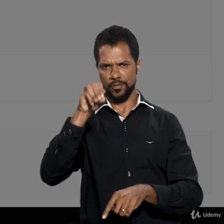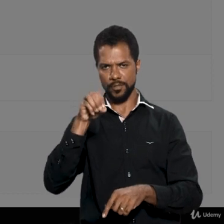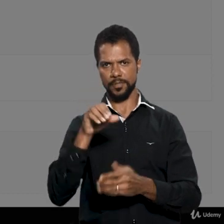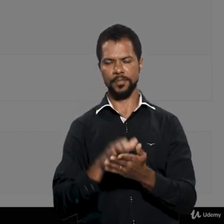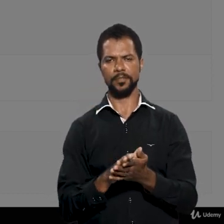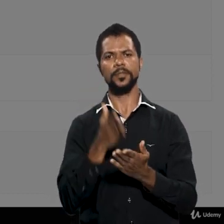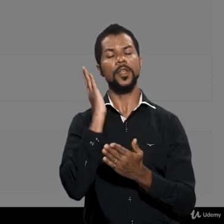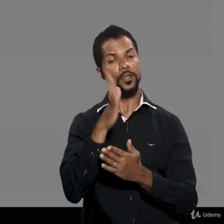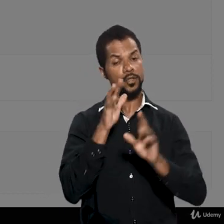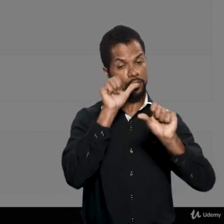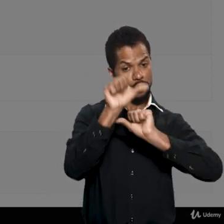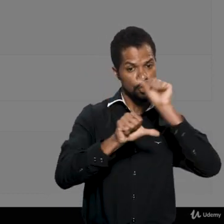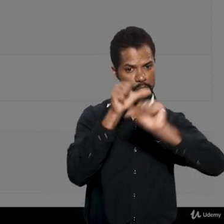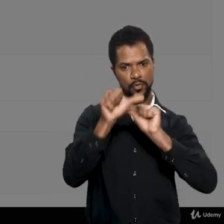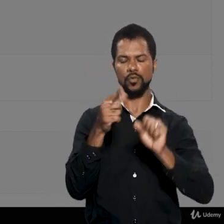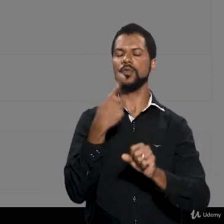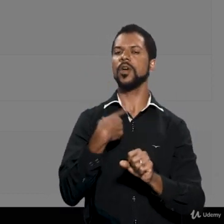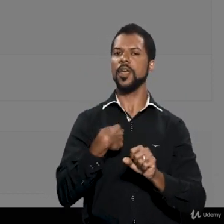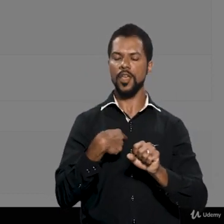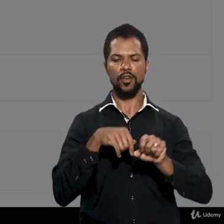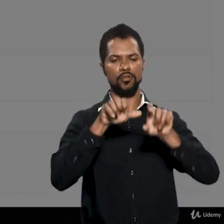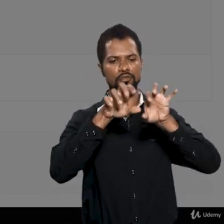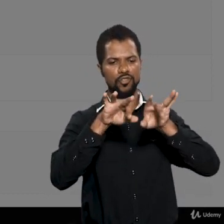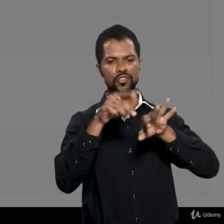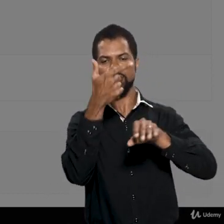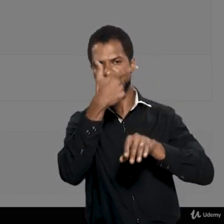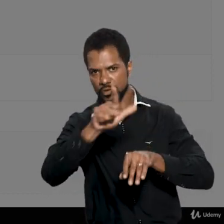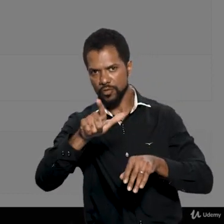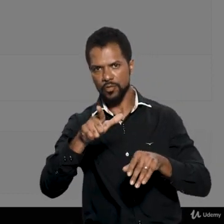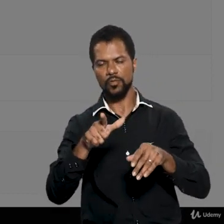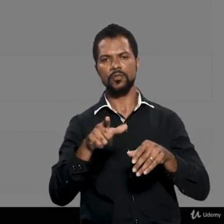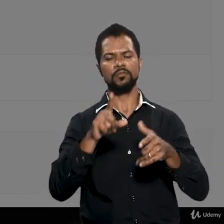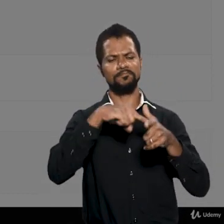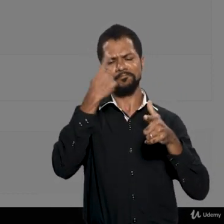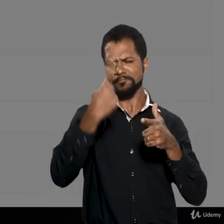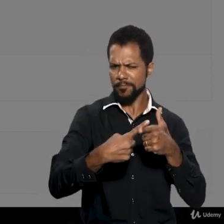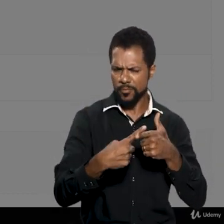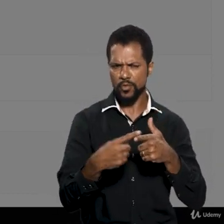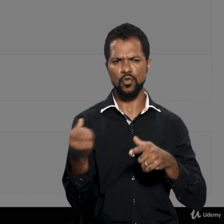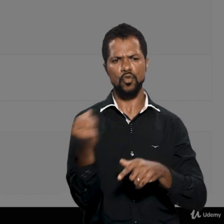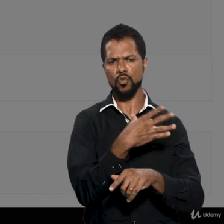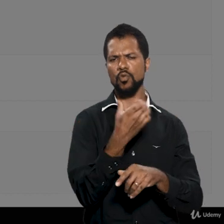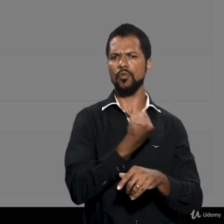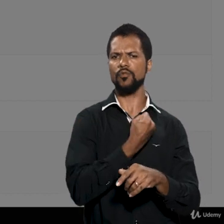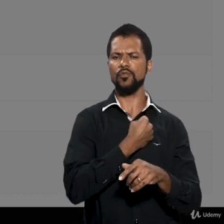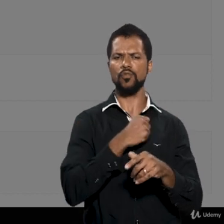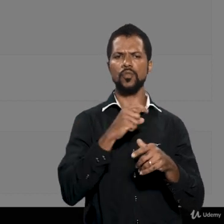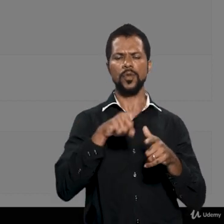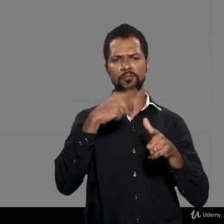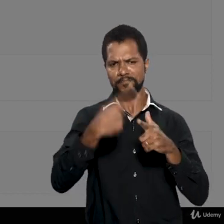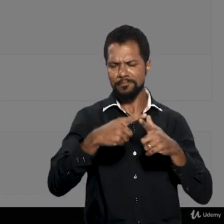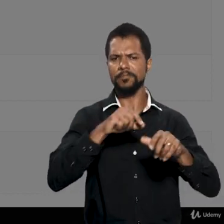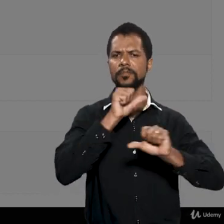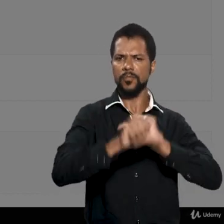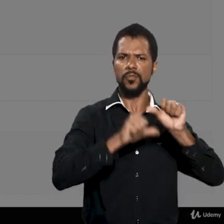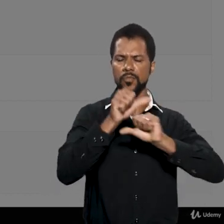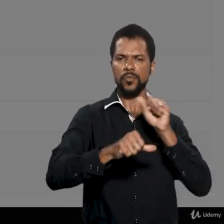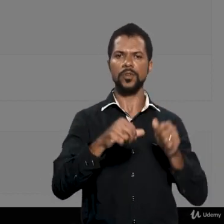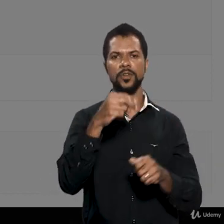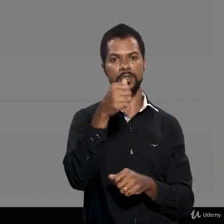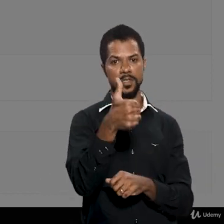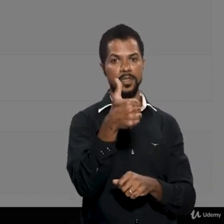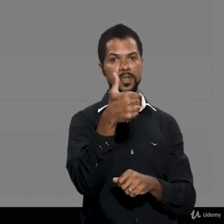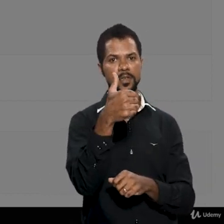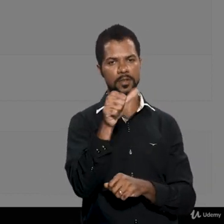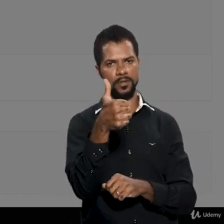The number has changed again, okay, because 30 seconds have already passed. Let's go again. Now my new number